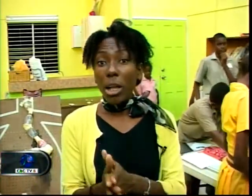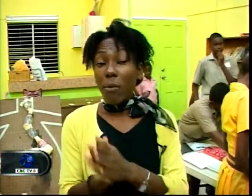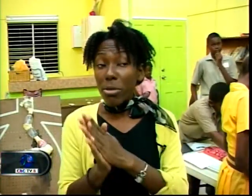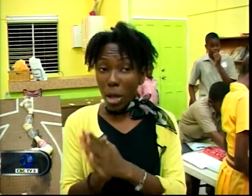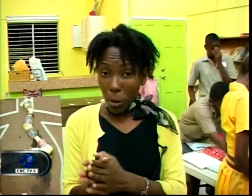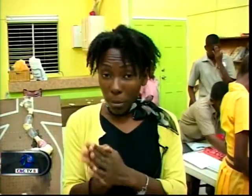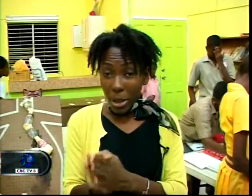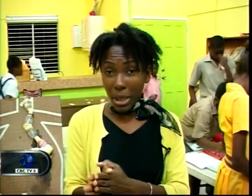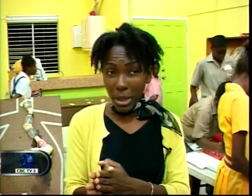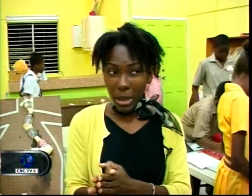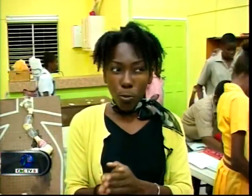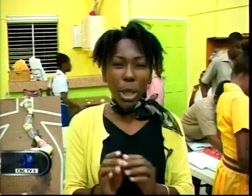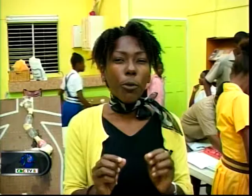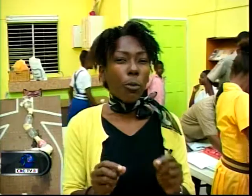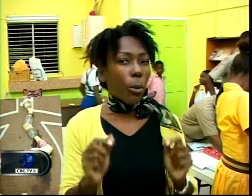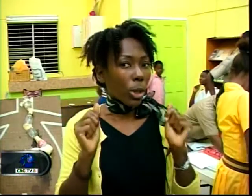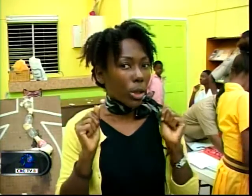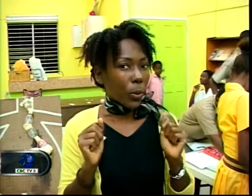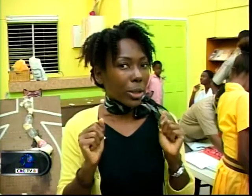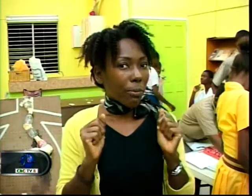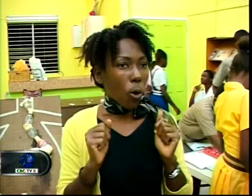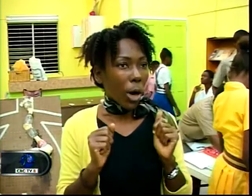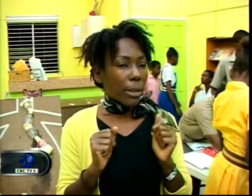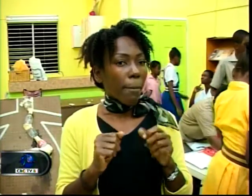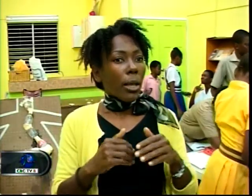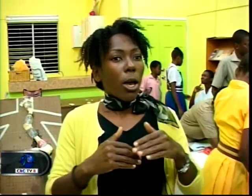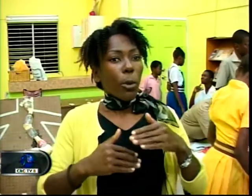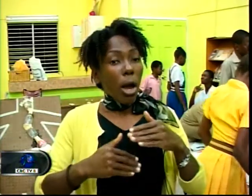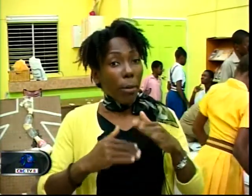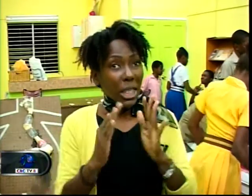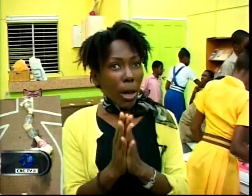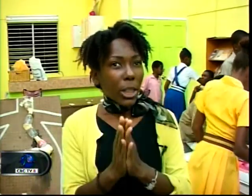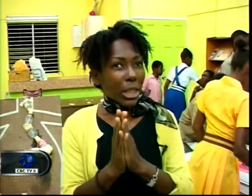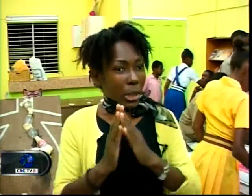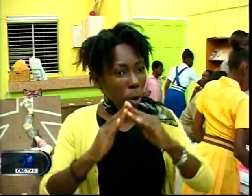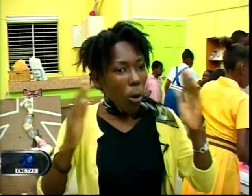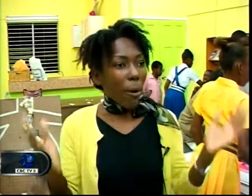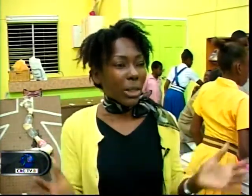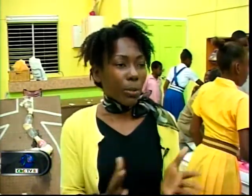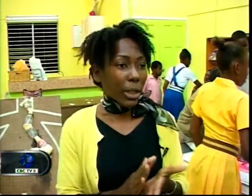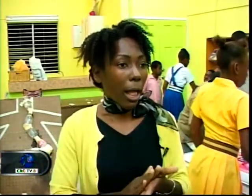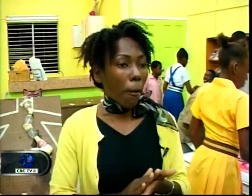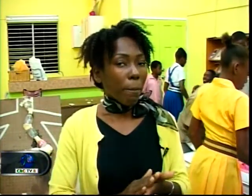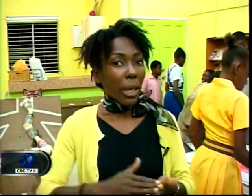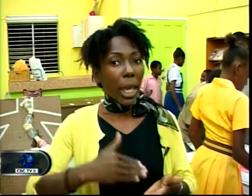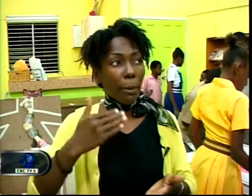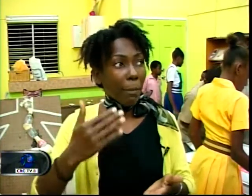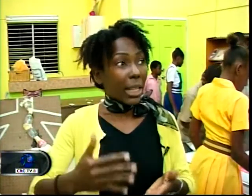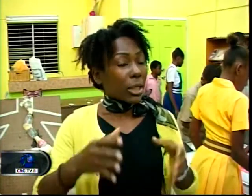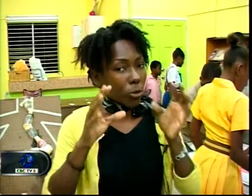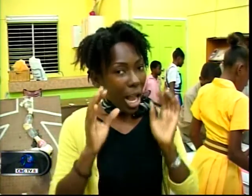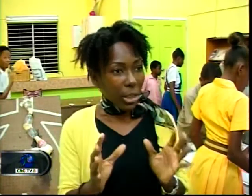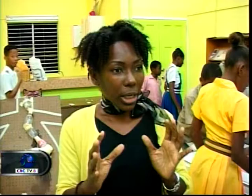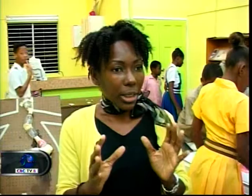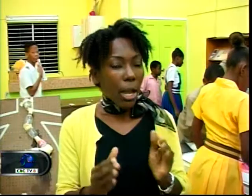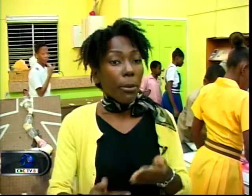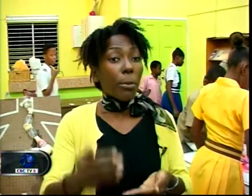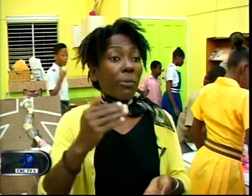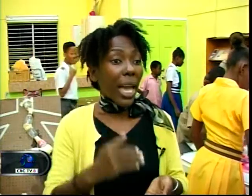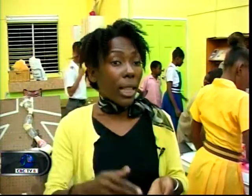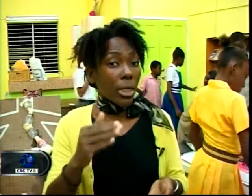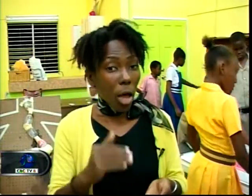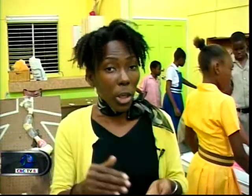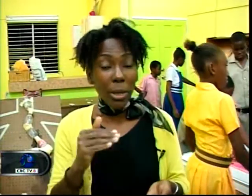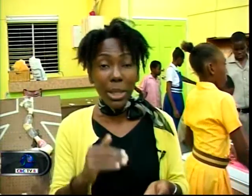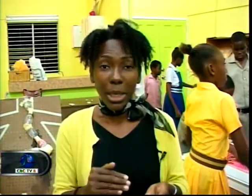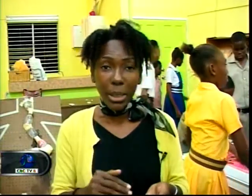they eat better, then avoid lot of non-chemical diseases. And really, what we want to do is avoid this project. This whole project is really to help implement strategies